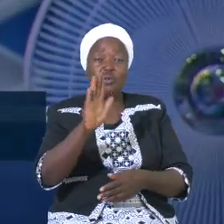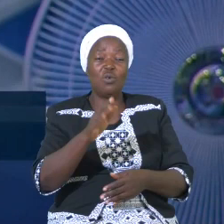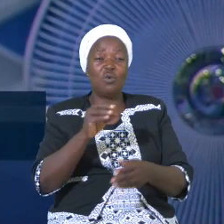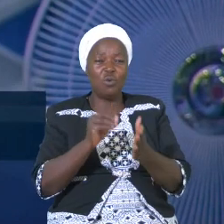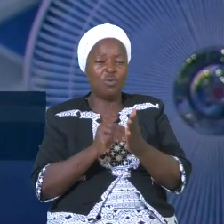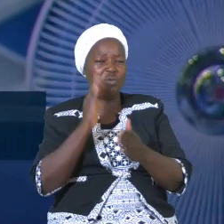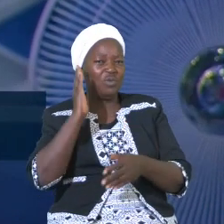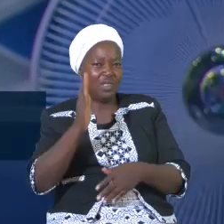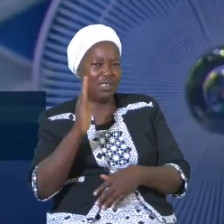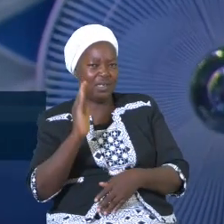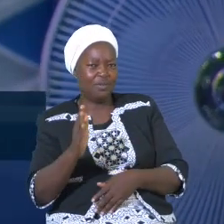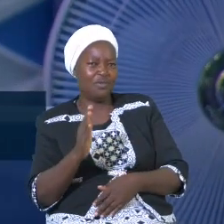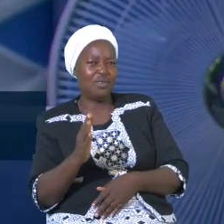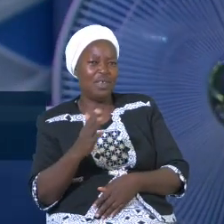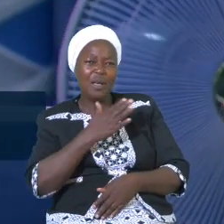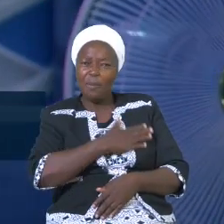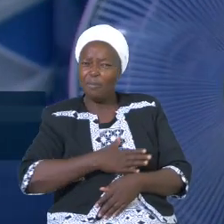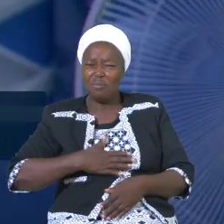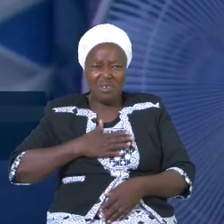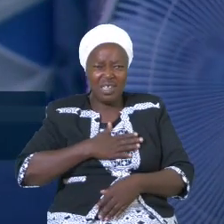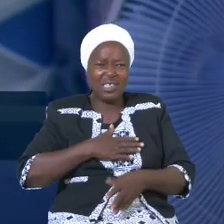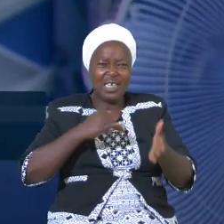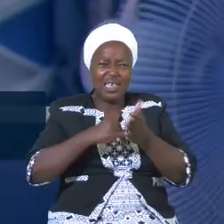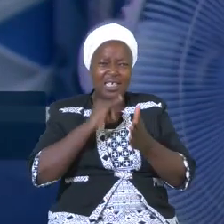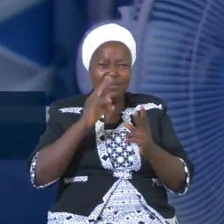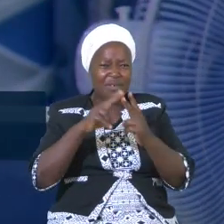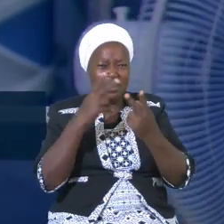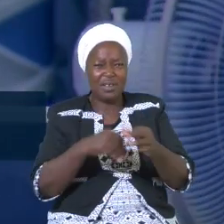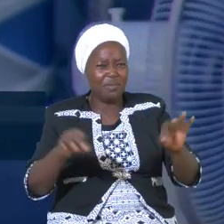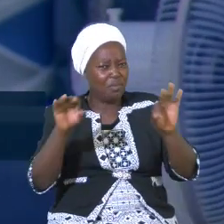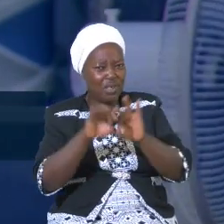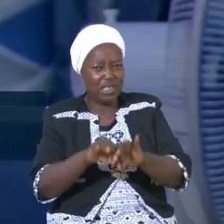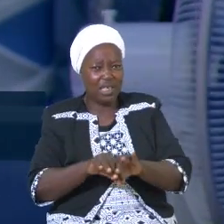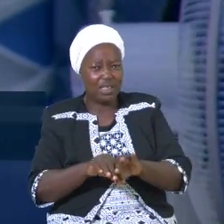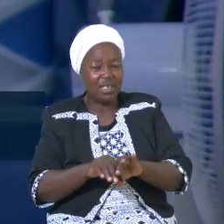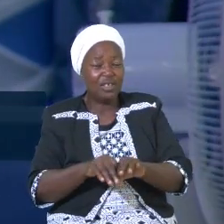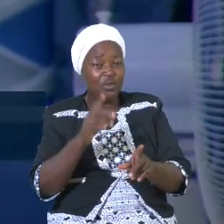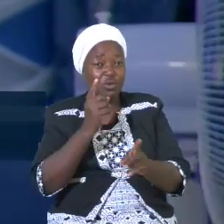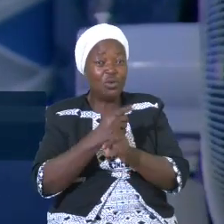you can connect with us through that information there